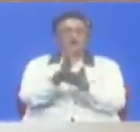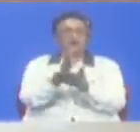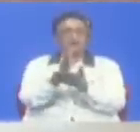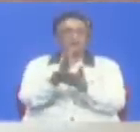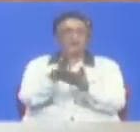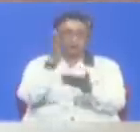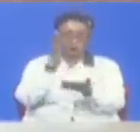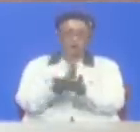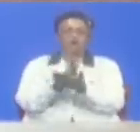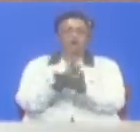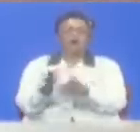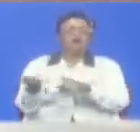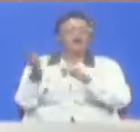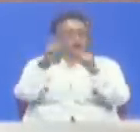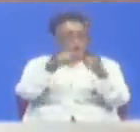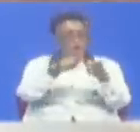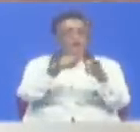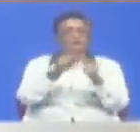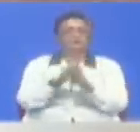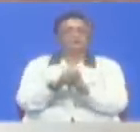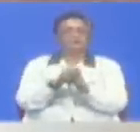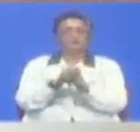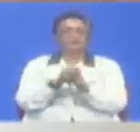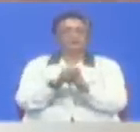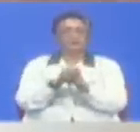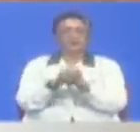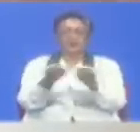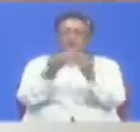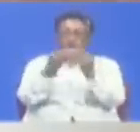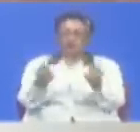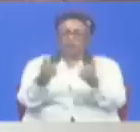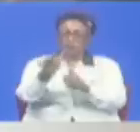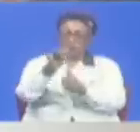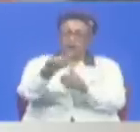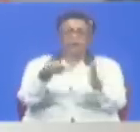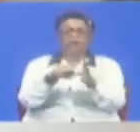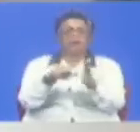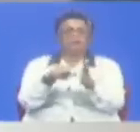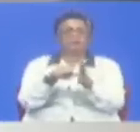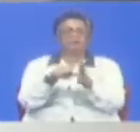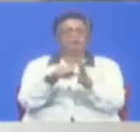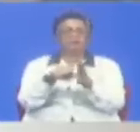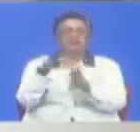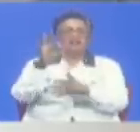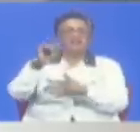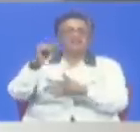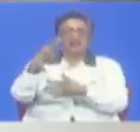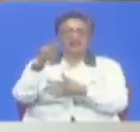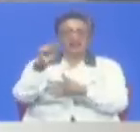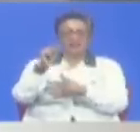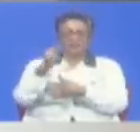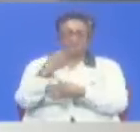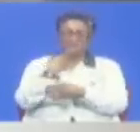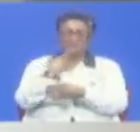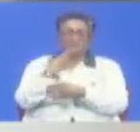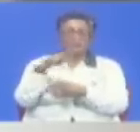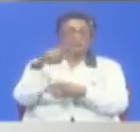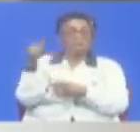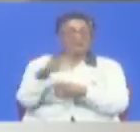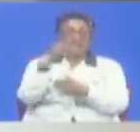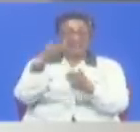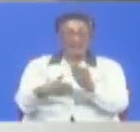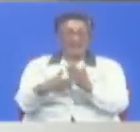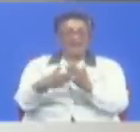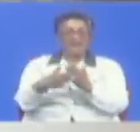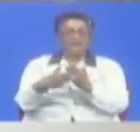go to that place and go and sort out that problem. Farah anasema kuwa kila mwisho wa mwaka Moi